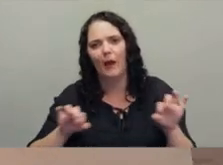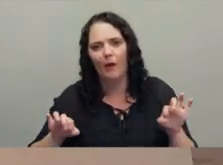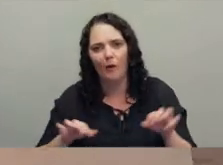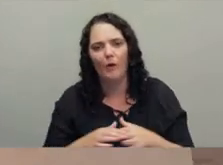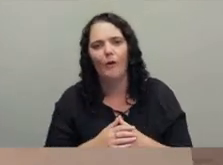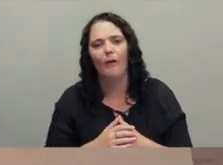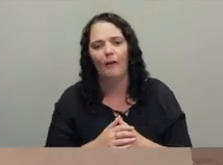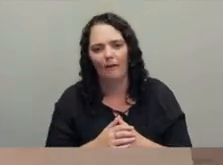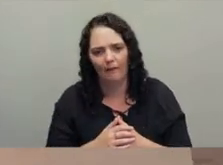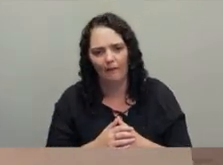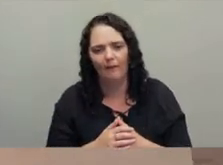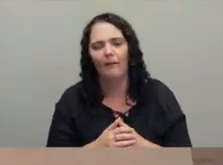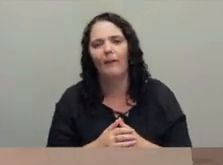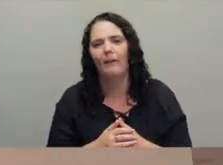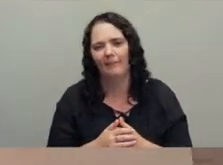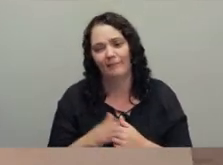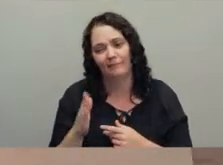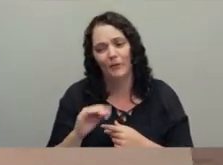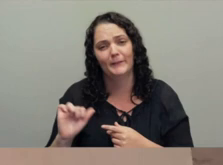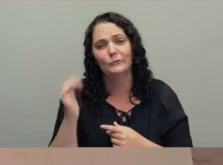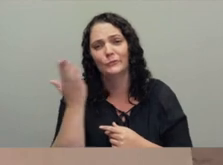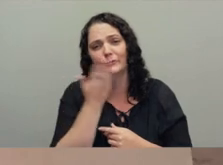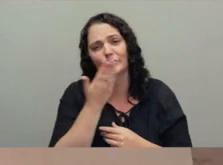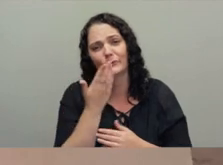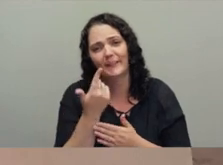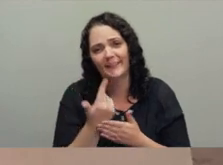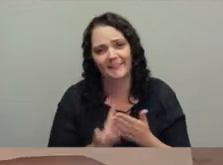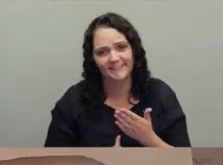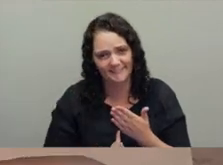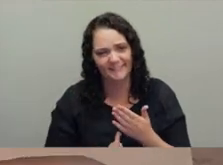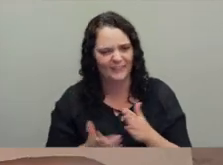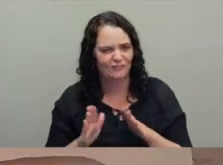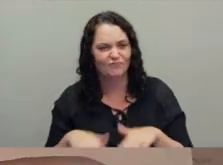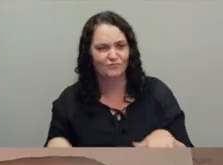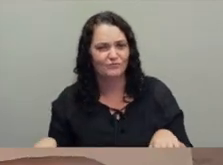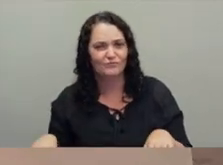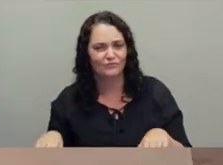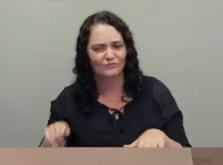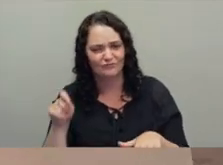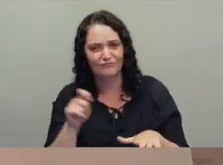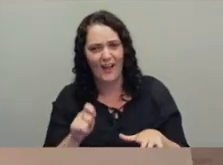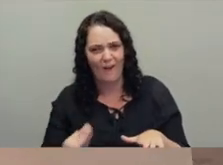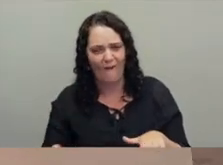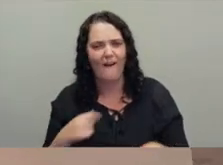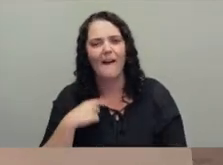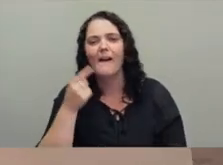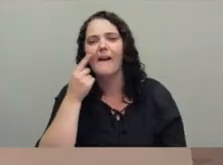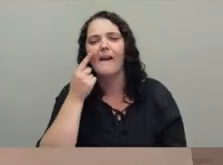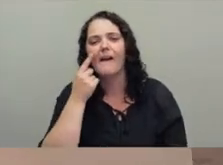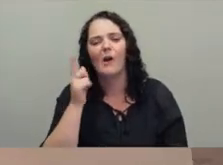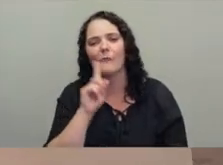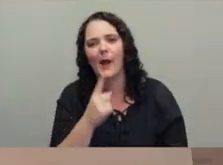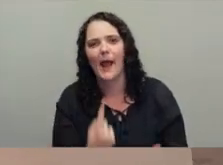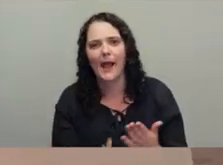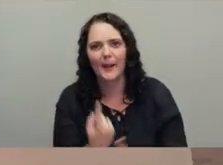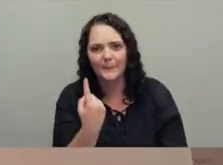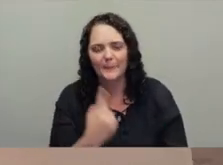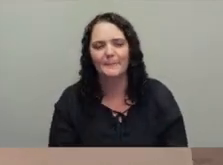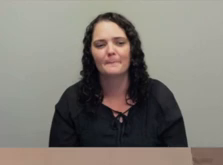from the second grade book list right here and see what I come up with. All right, let's go, y'all. Let's